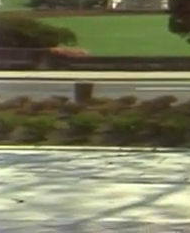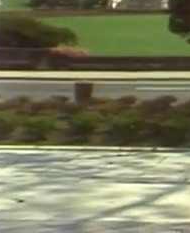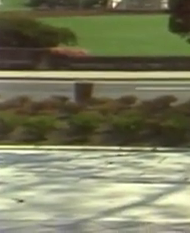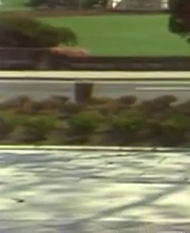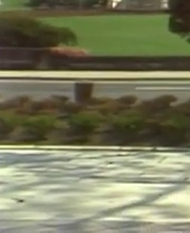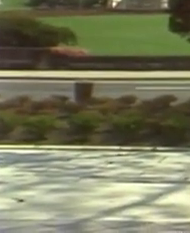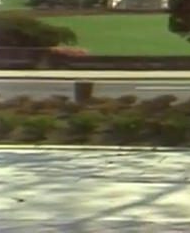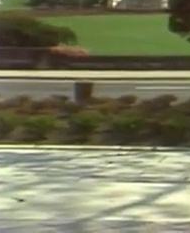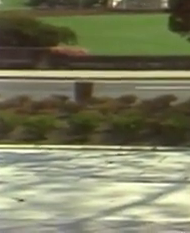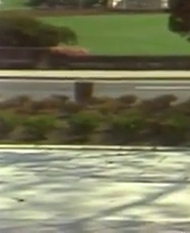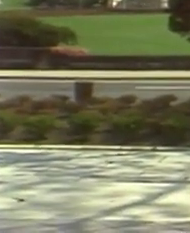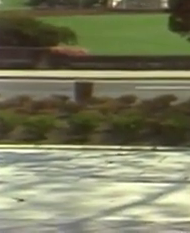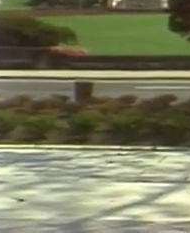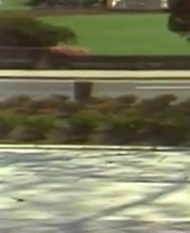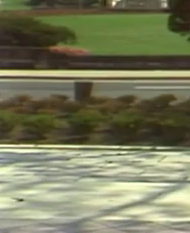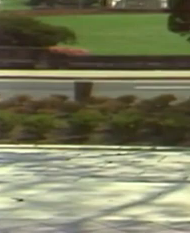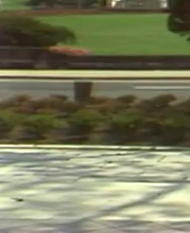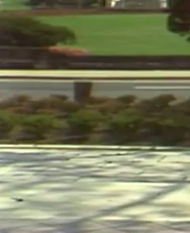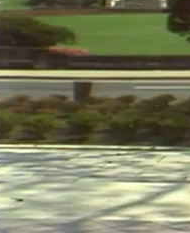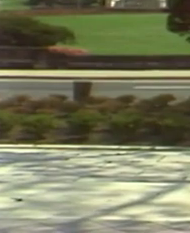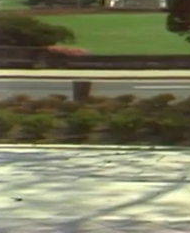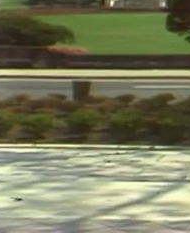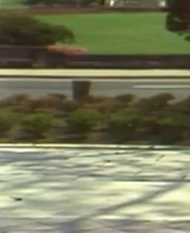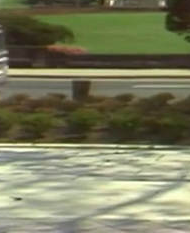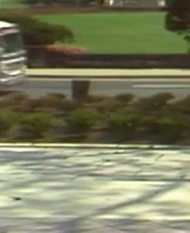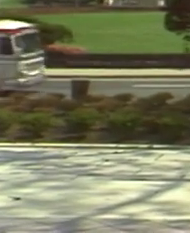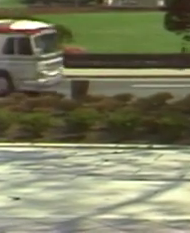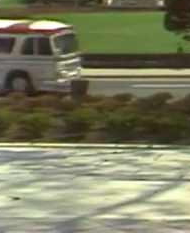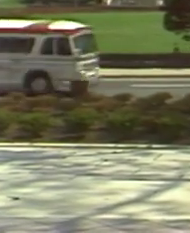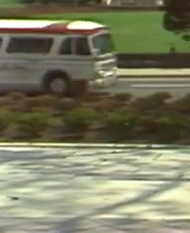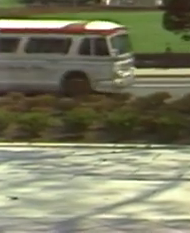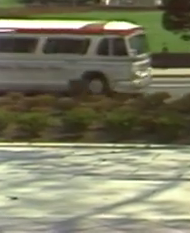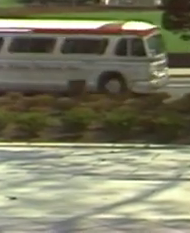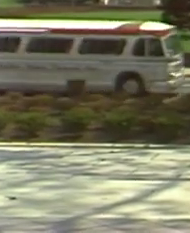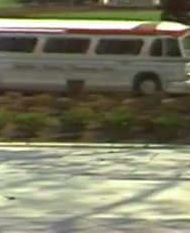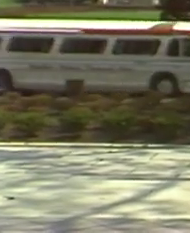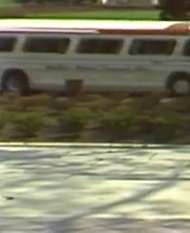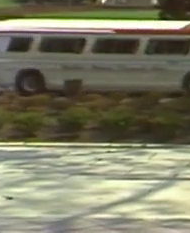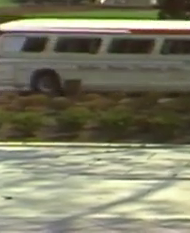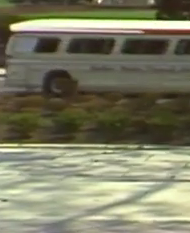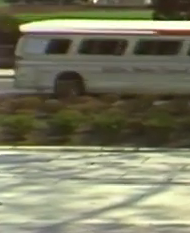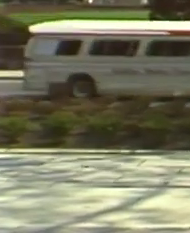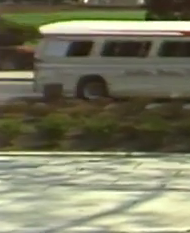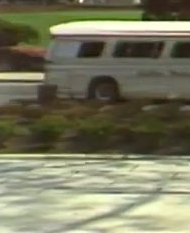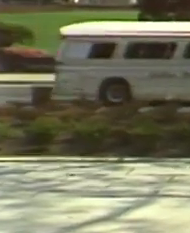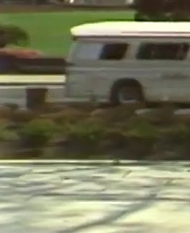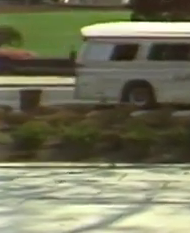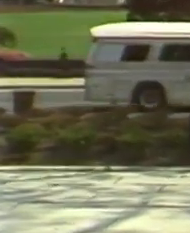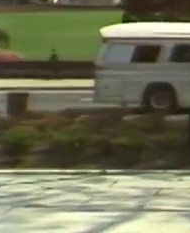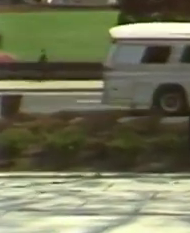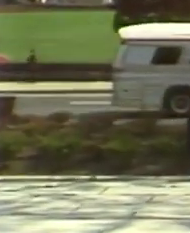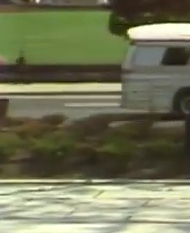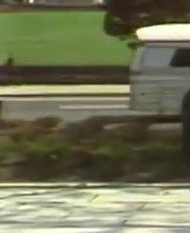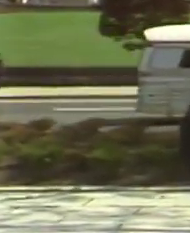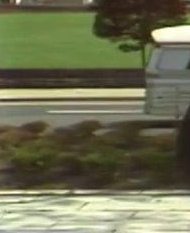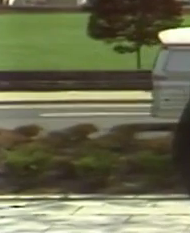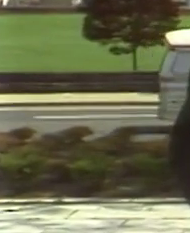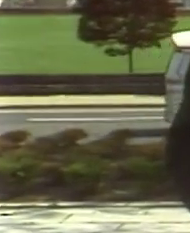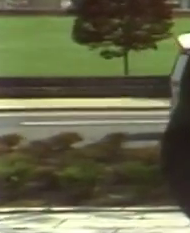US 535 U.S. senators and representatives perform the legislative business of this country in that building, the U.S.